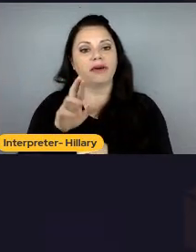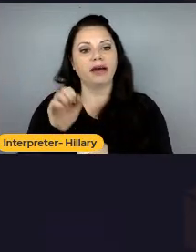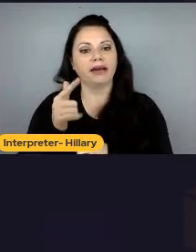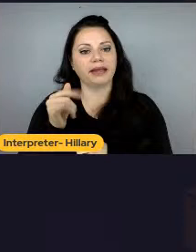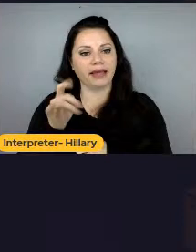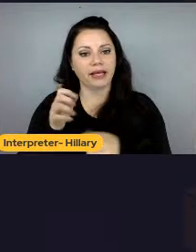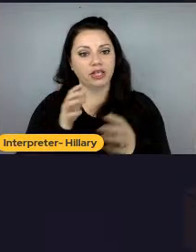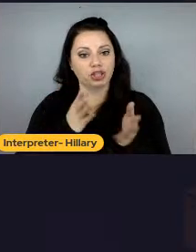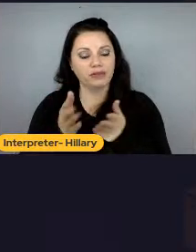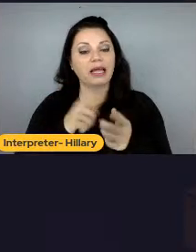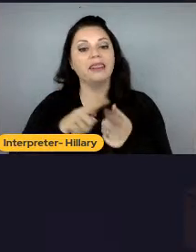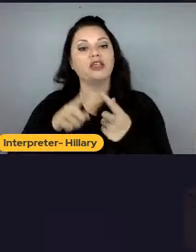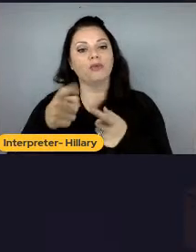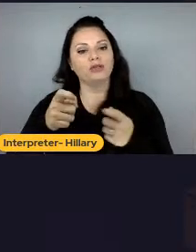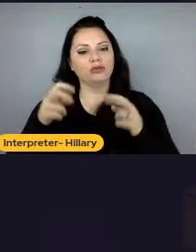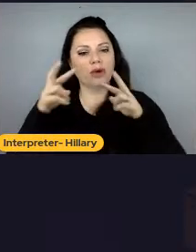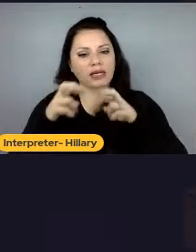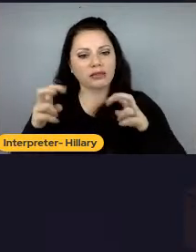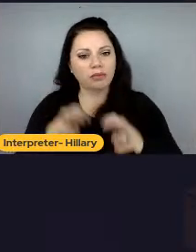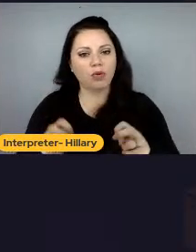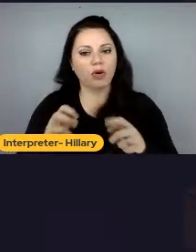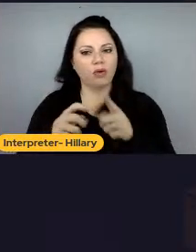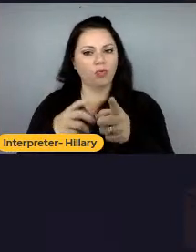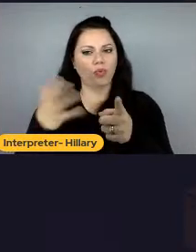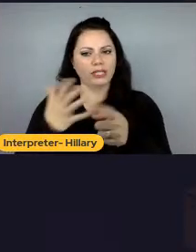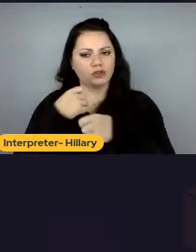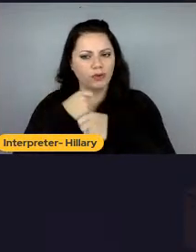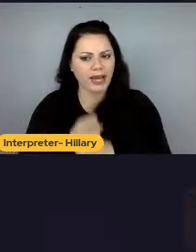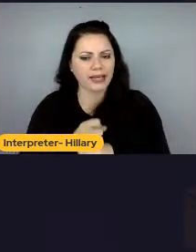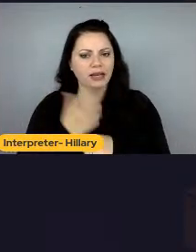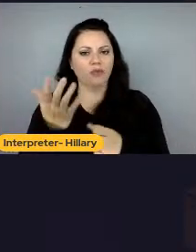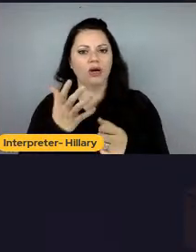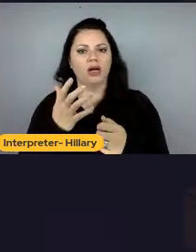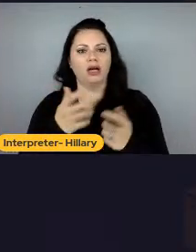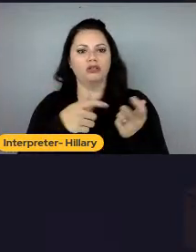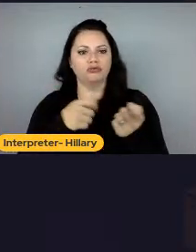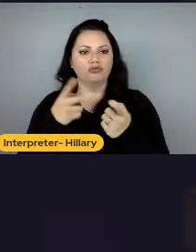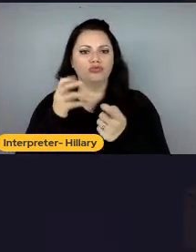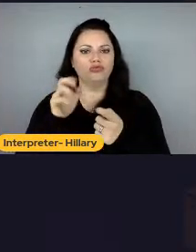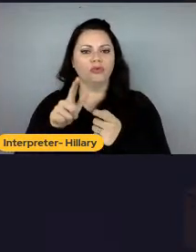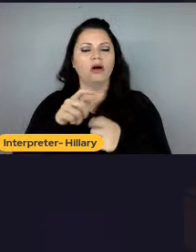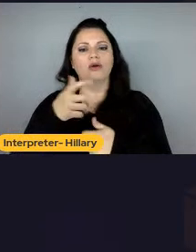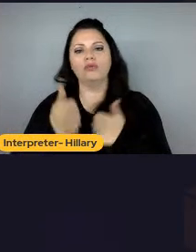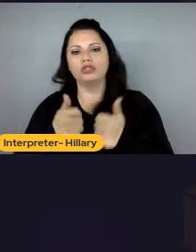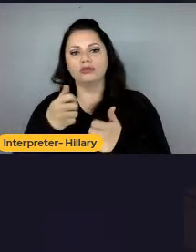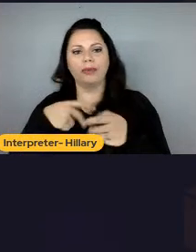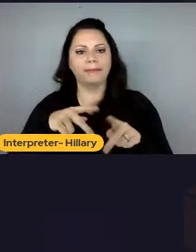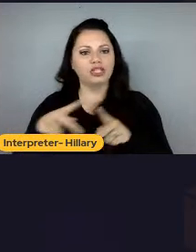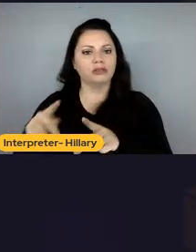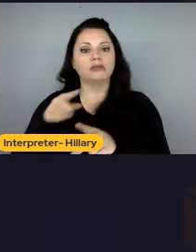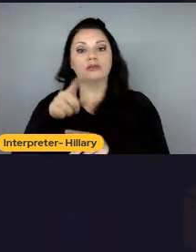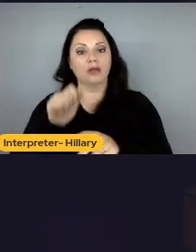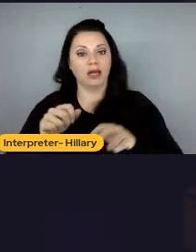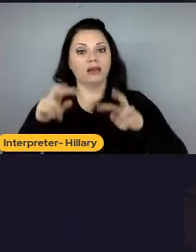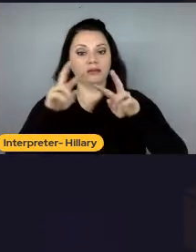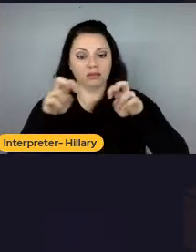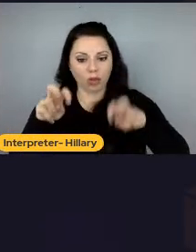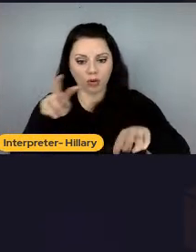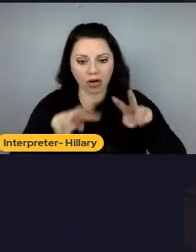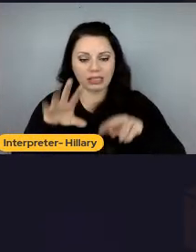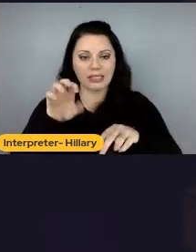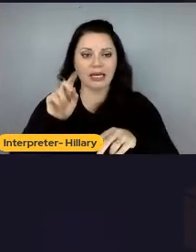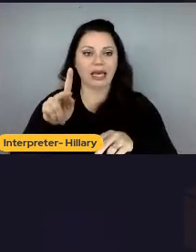to explore what VPC configuration is created and what role with what permissions are created, you can explore the